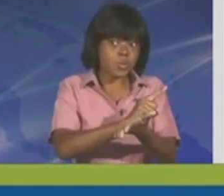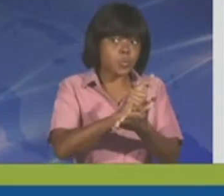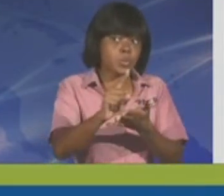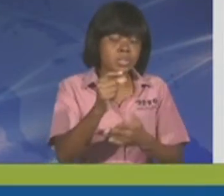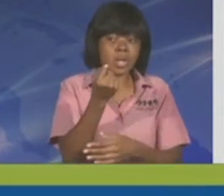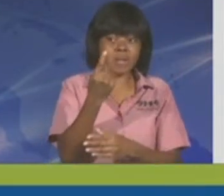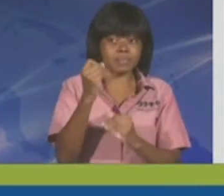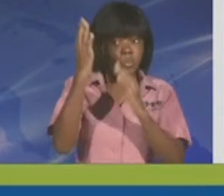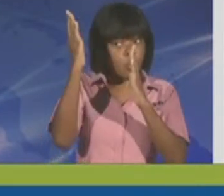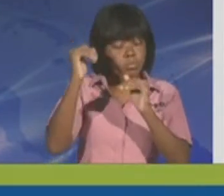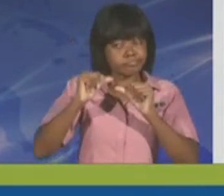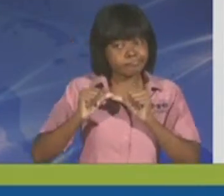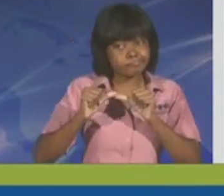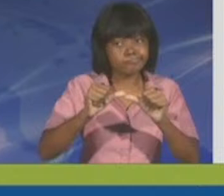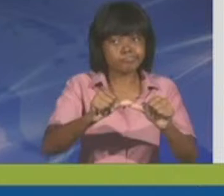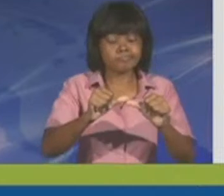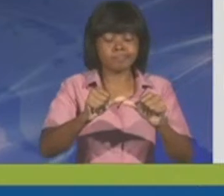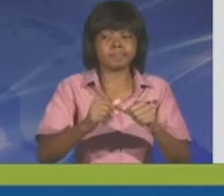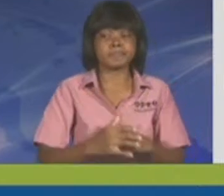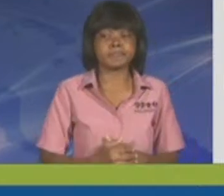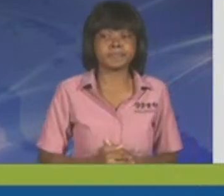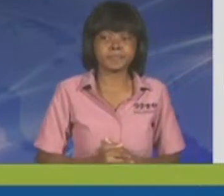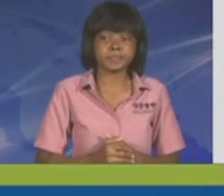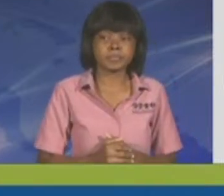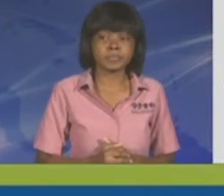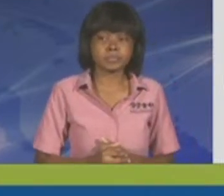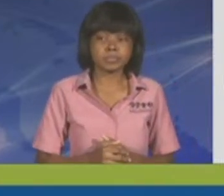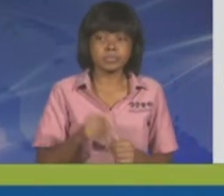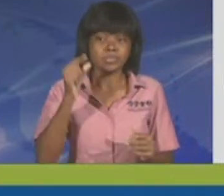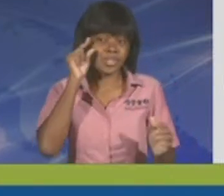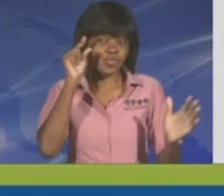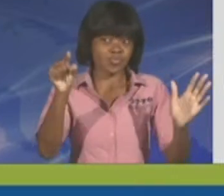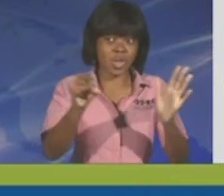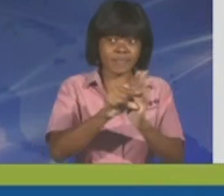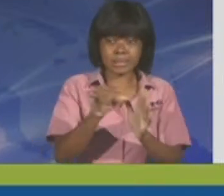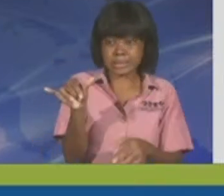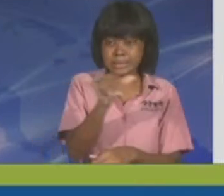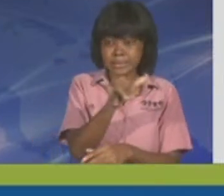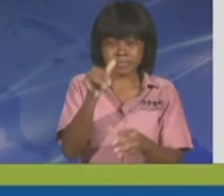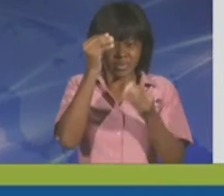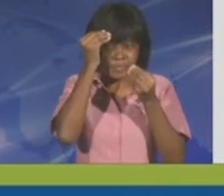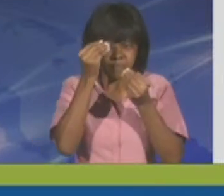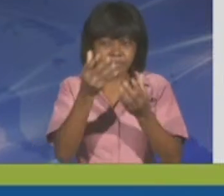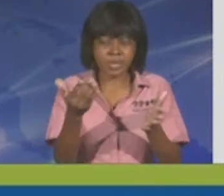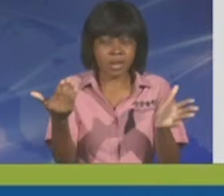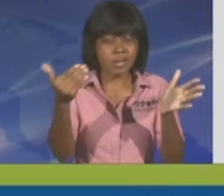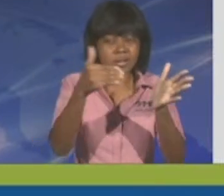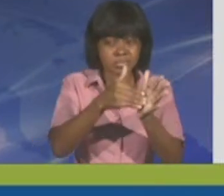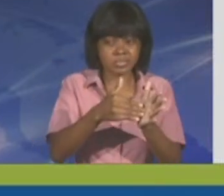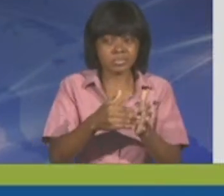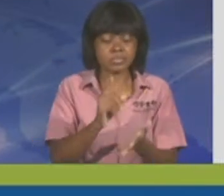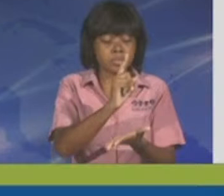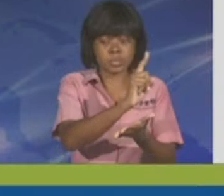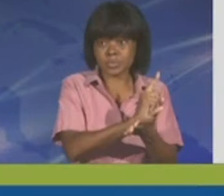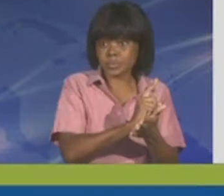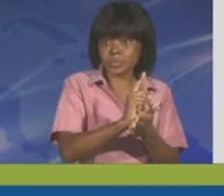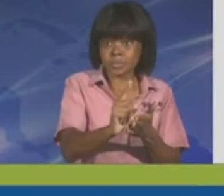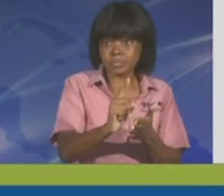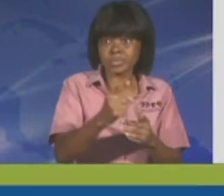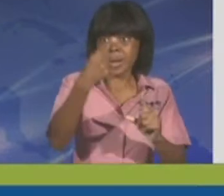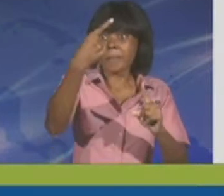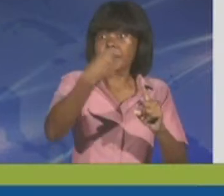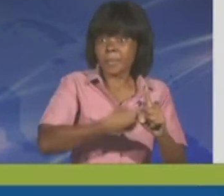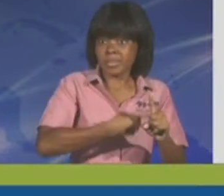trend continues. Moving to the next slide, we see that same data again, now aggregated at a weekly basis, at a monthly